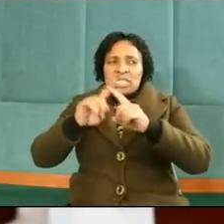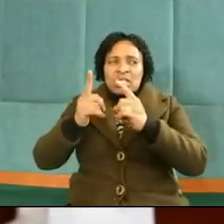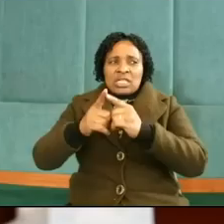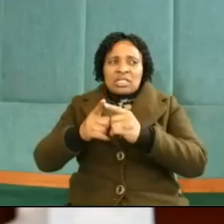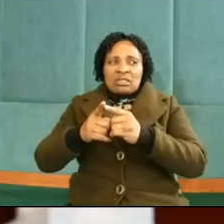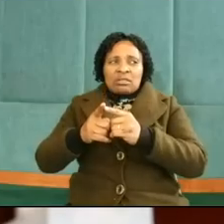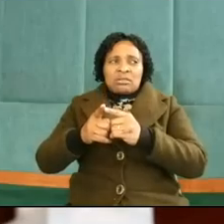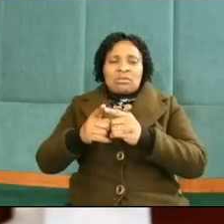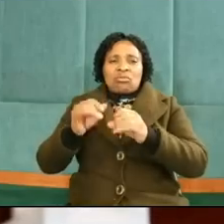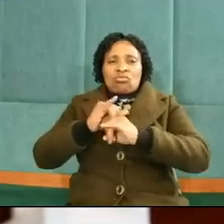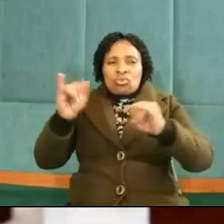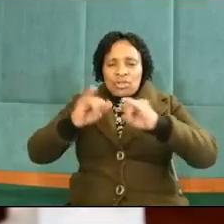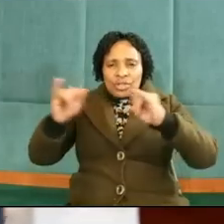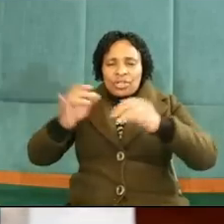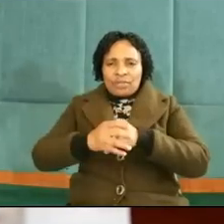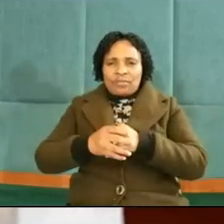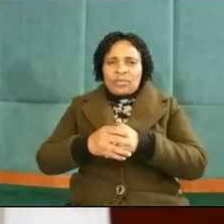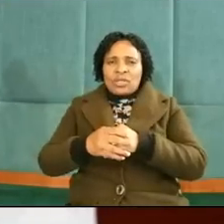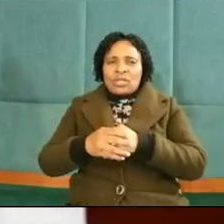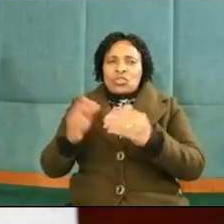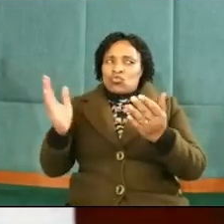and flush out and